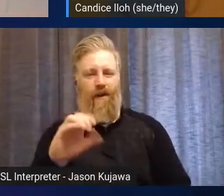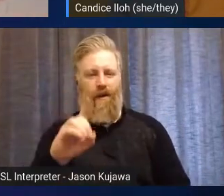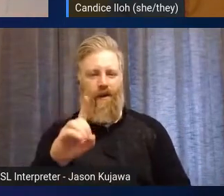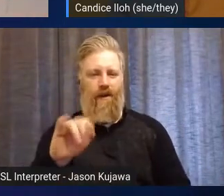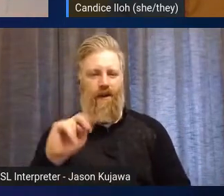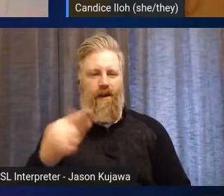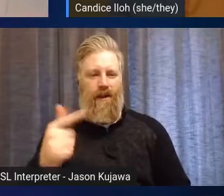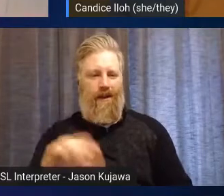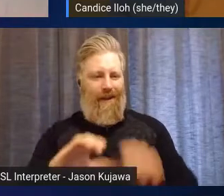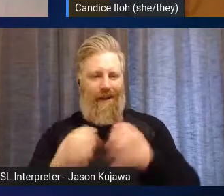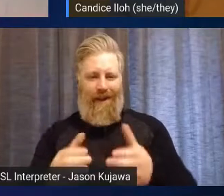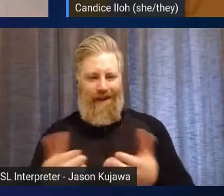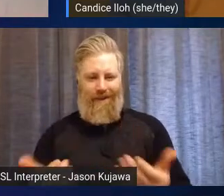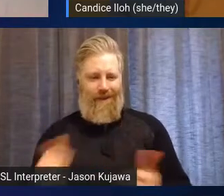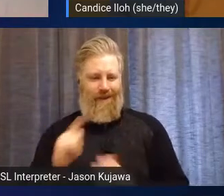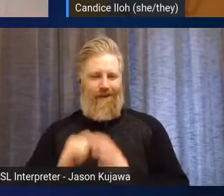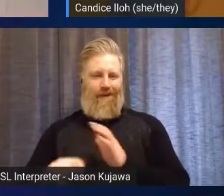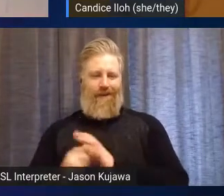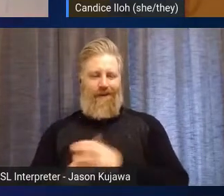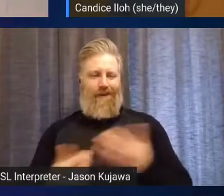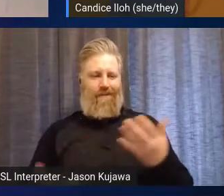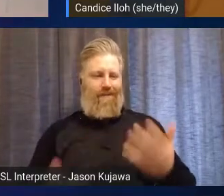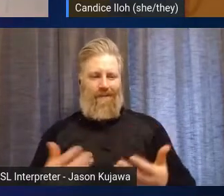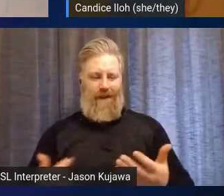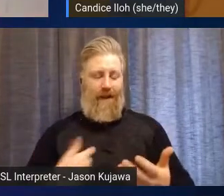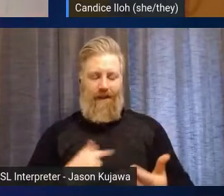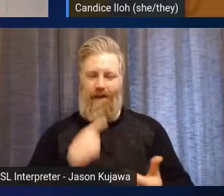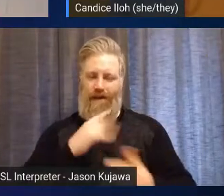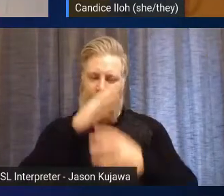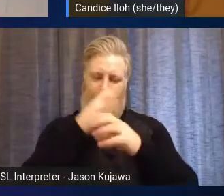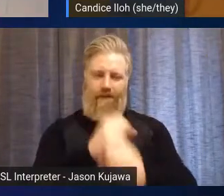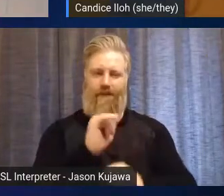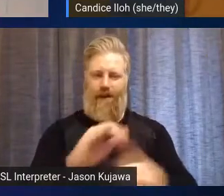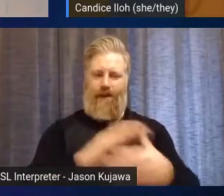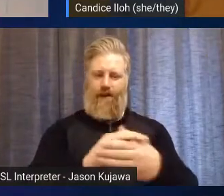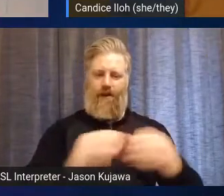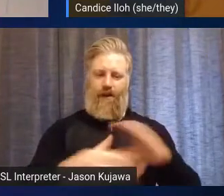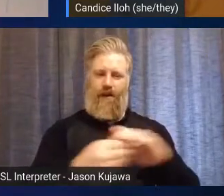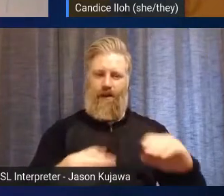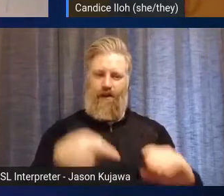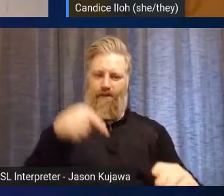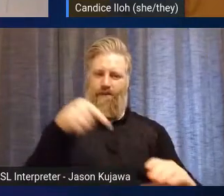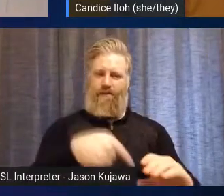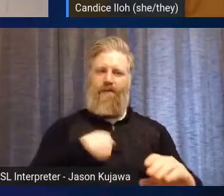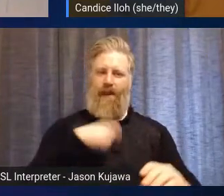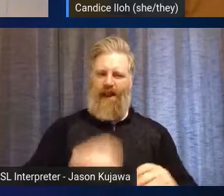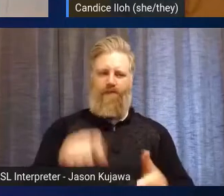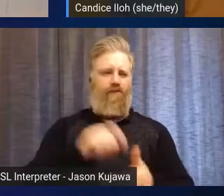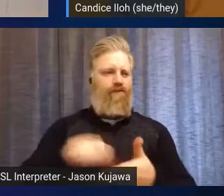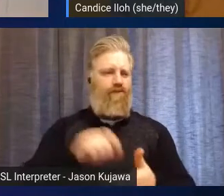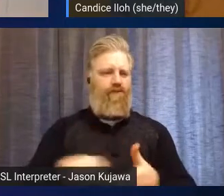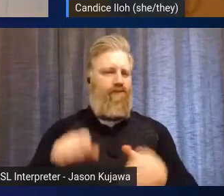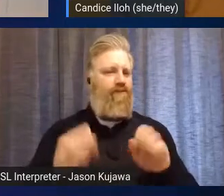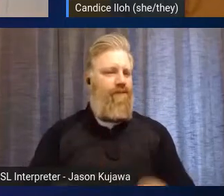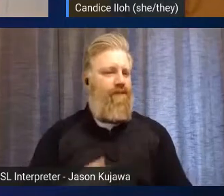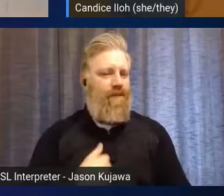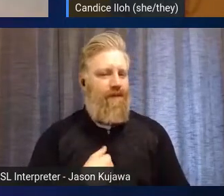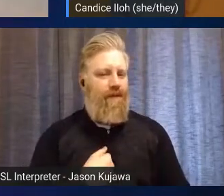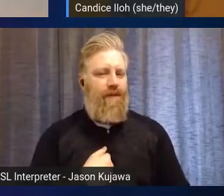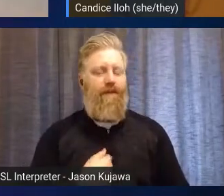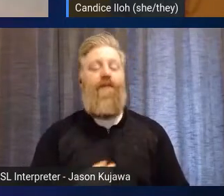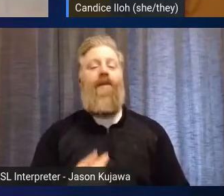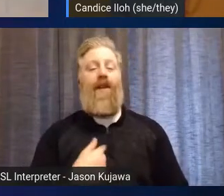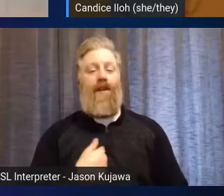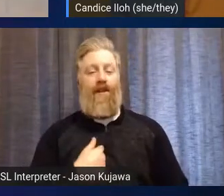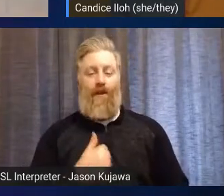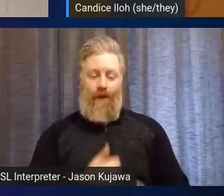like, you know what? My favorite part about this is the story. And that is something I can do with just a pen and paper. And so I went in